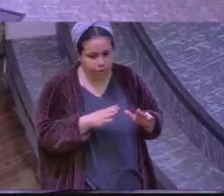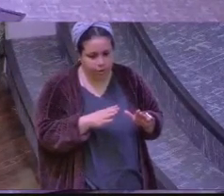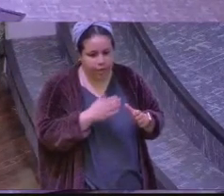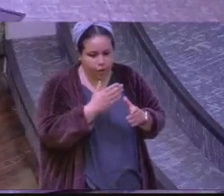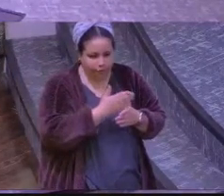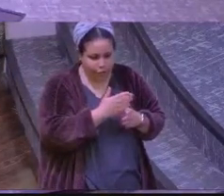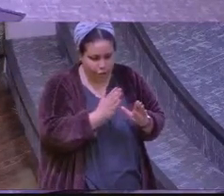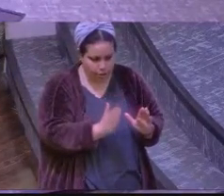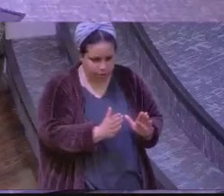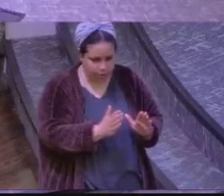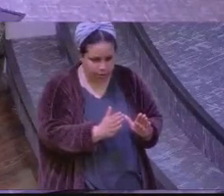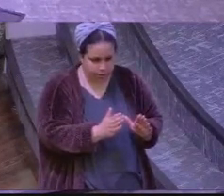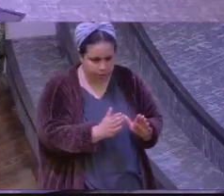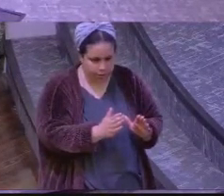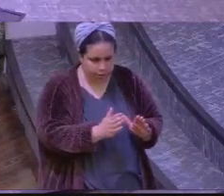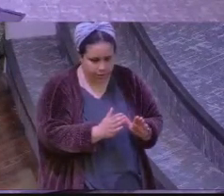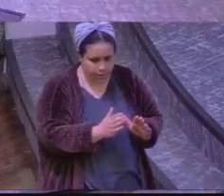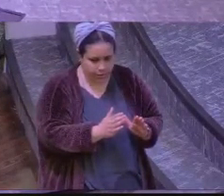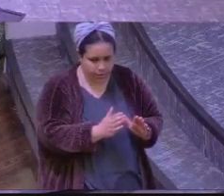placed there.